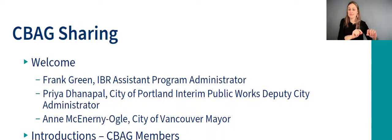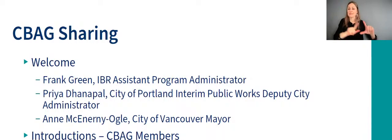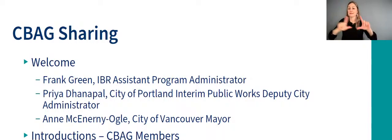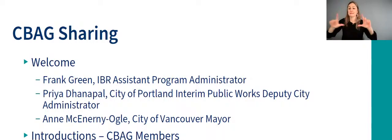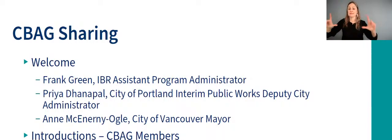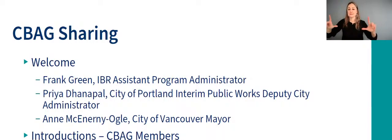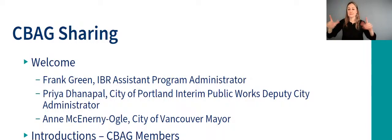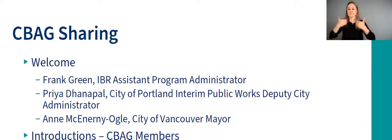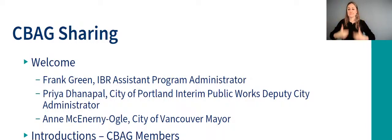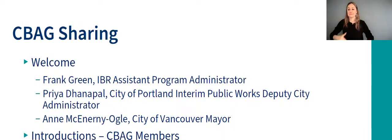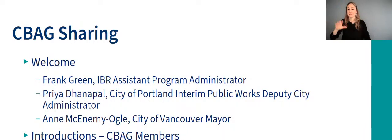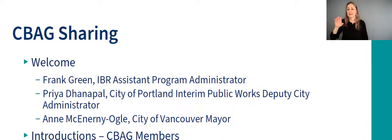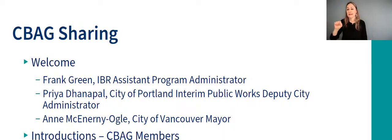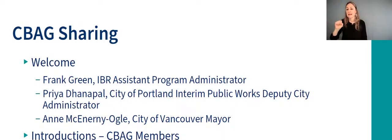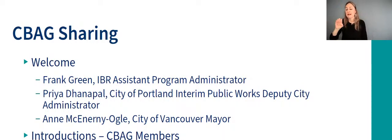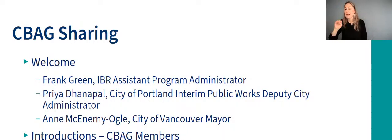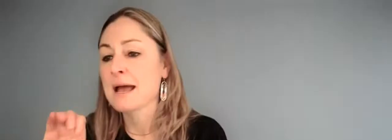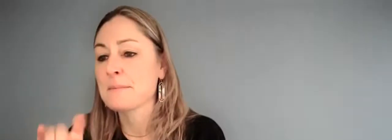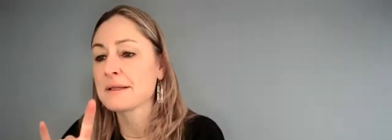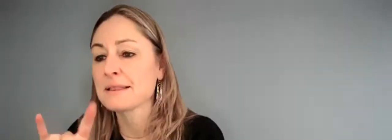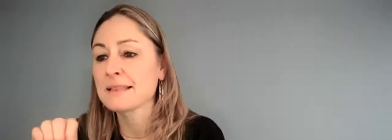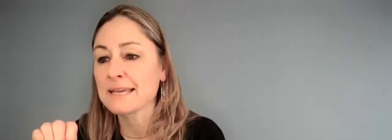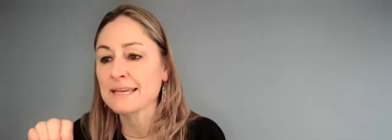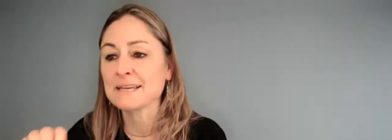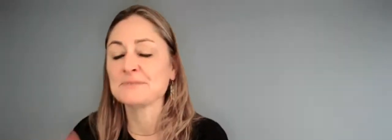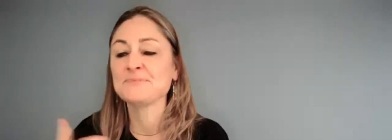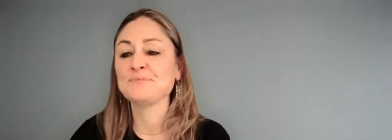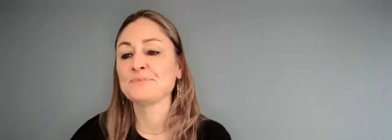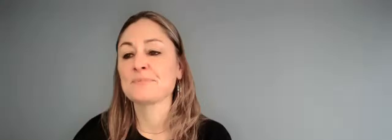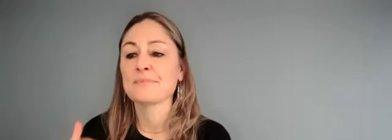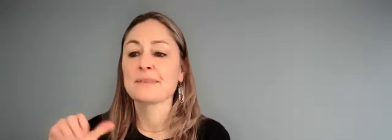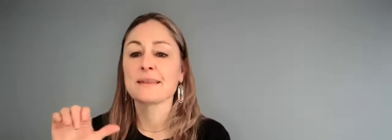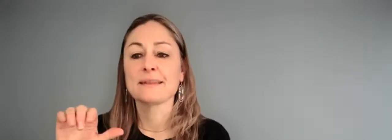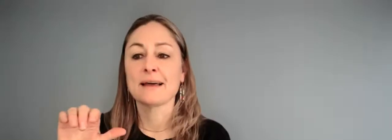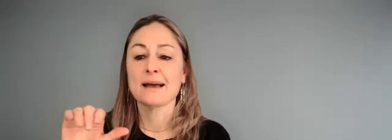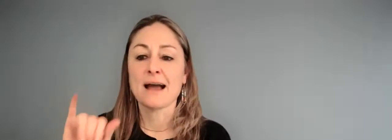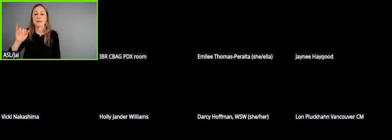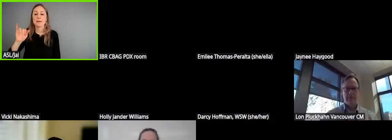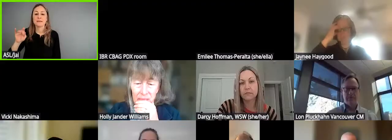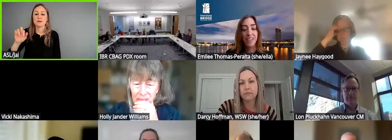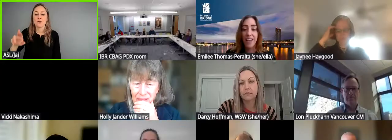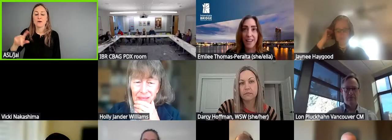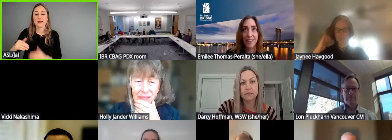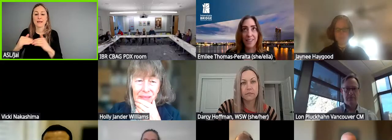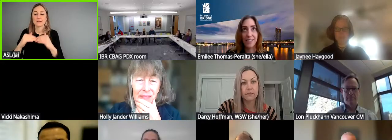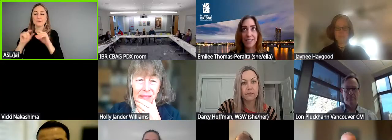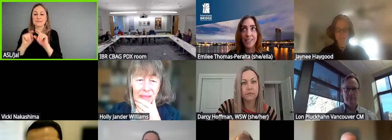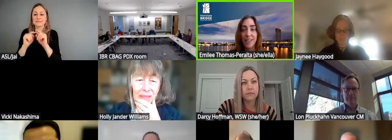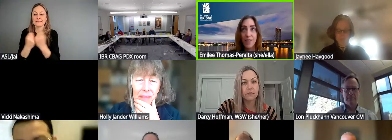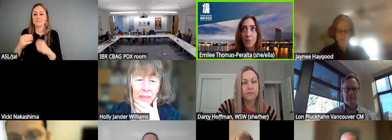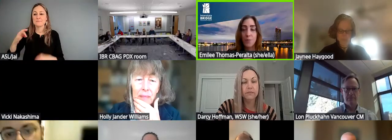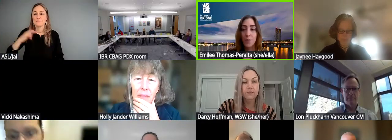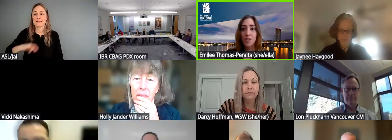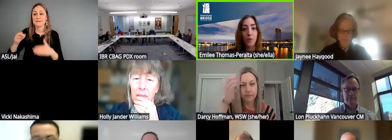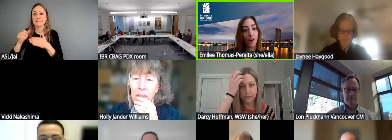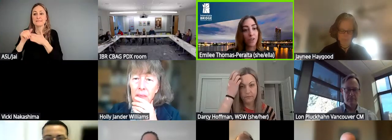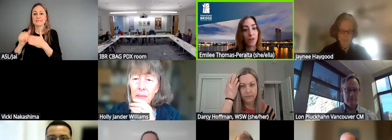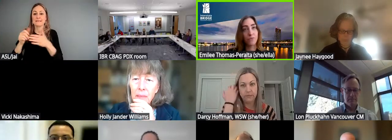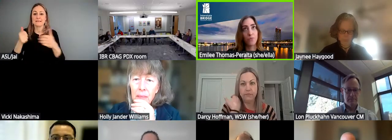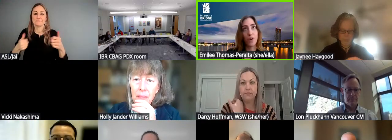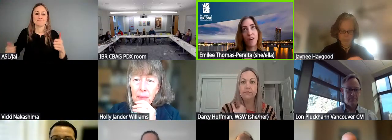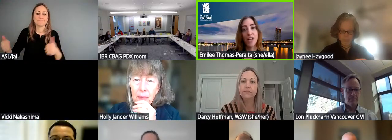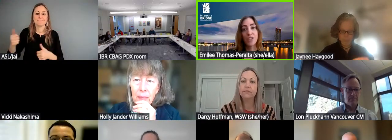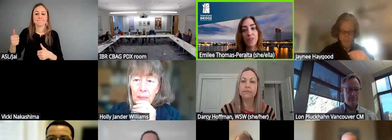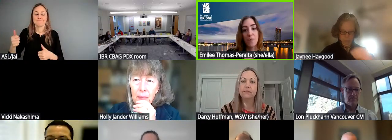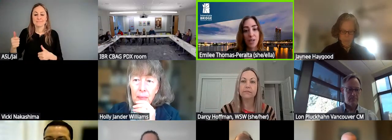Emily Thomas-Prata. I'm on the IBR equity team, community benefits lead. And the best part